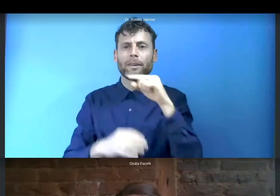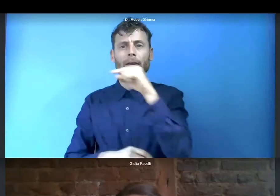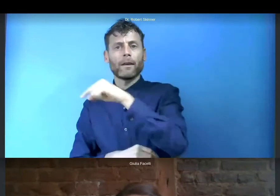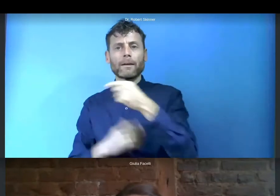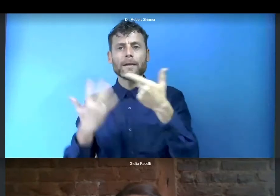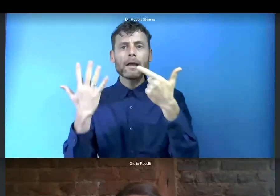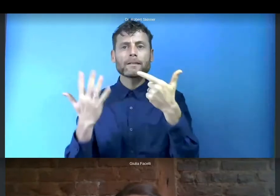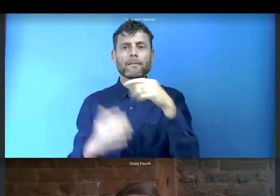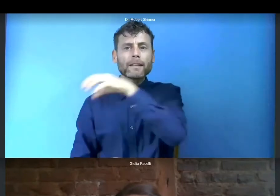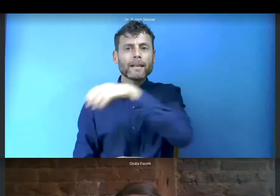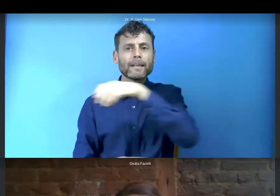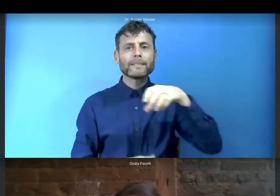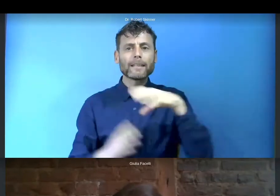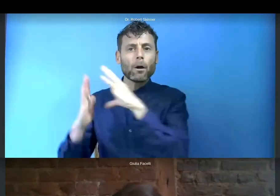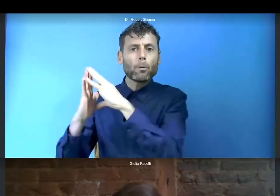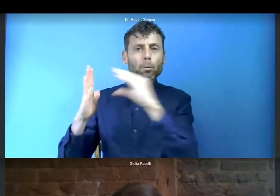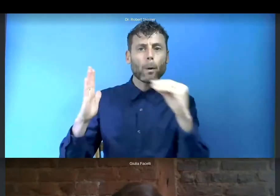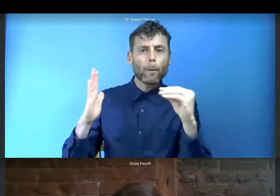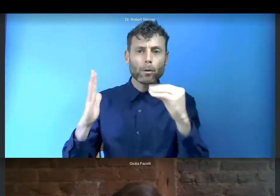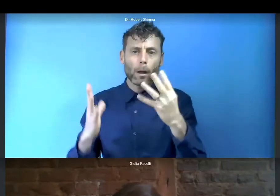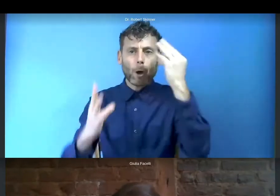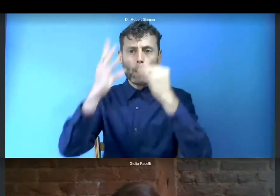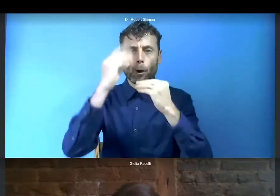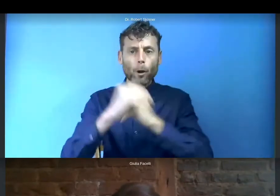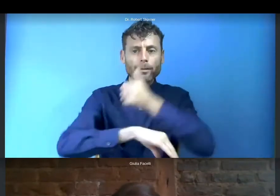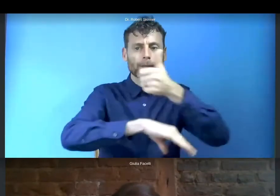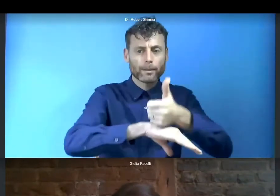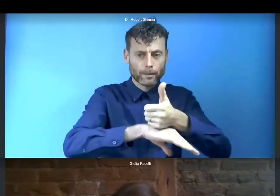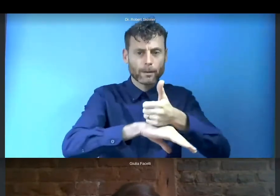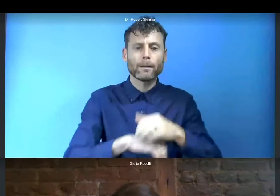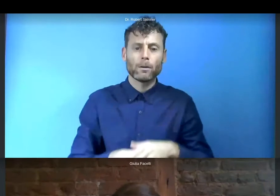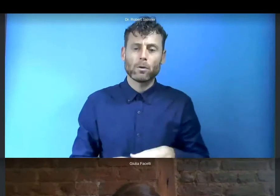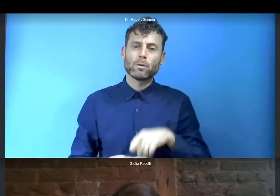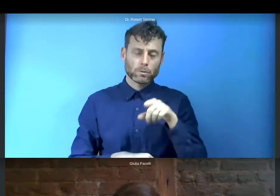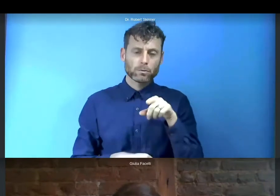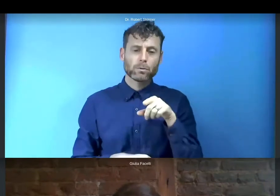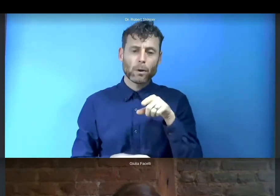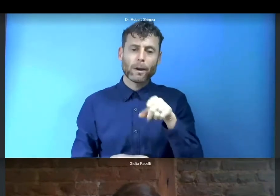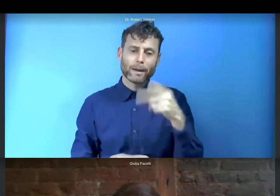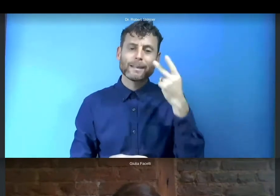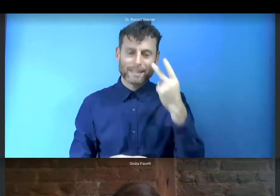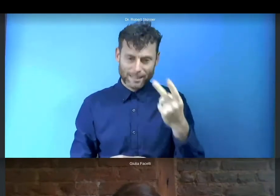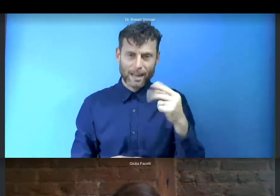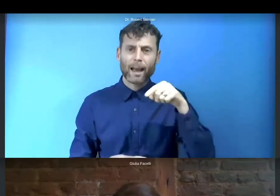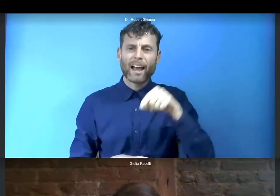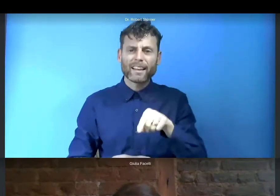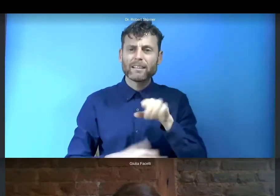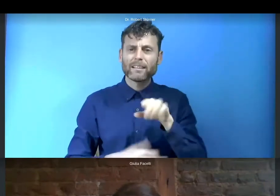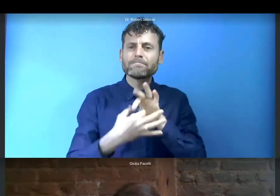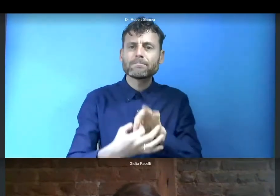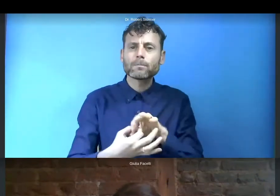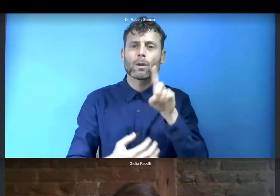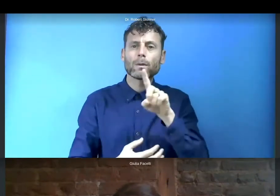responded well to the H2020 priorities regarding cultural heritage as a catalyst for sustainable growth.